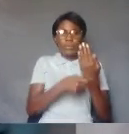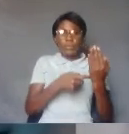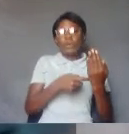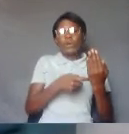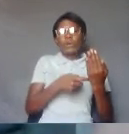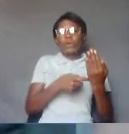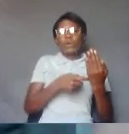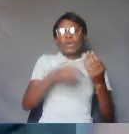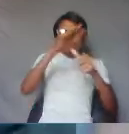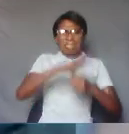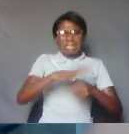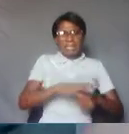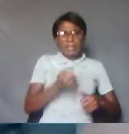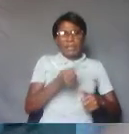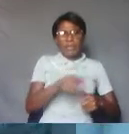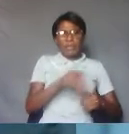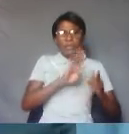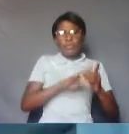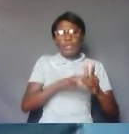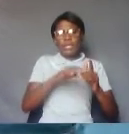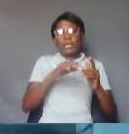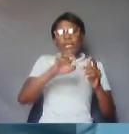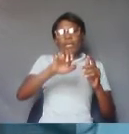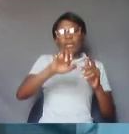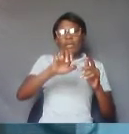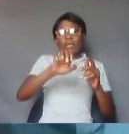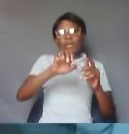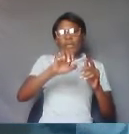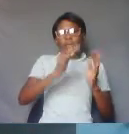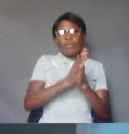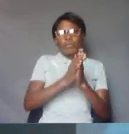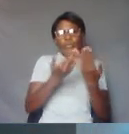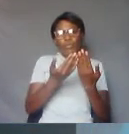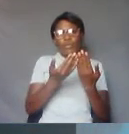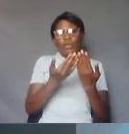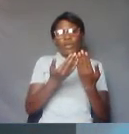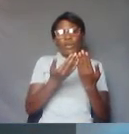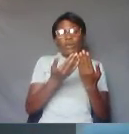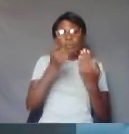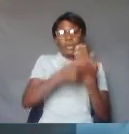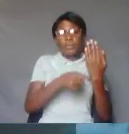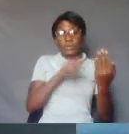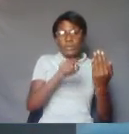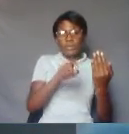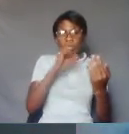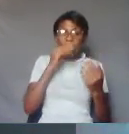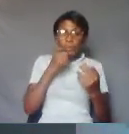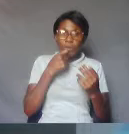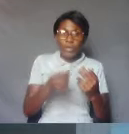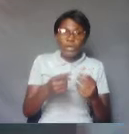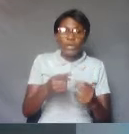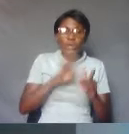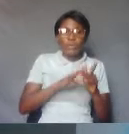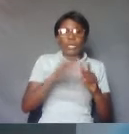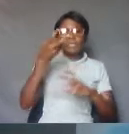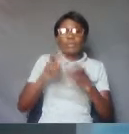the Gospels. And this very much looked at the ways in which the Bible and its texts and its